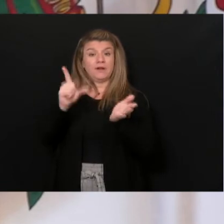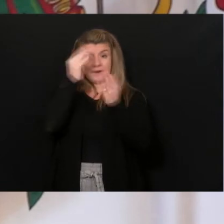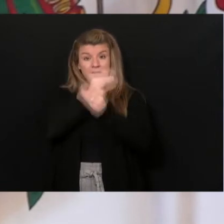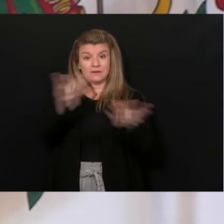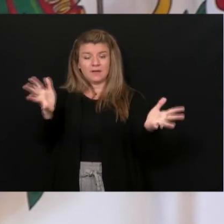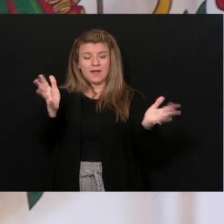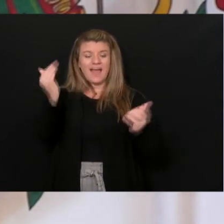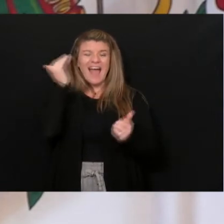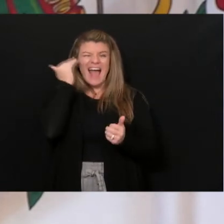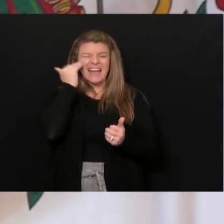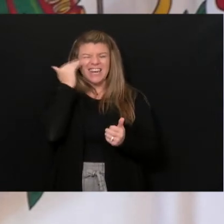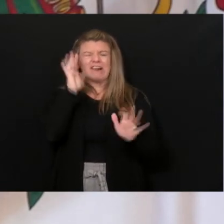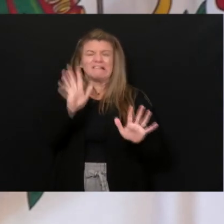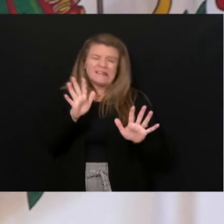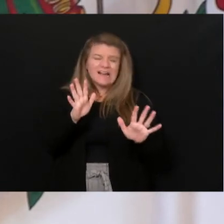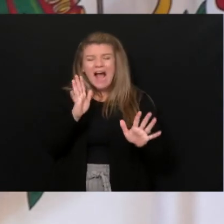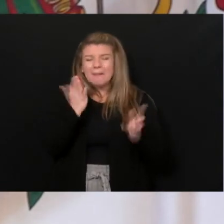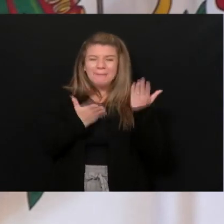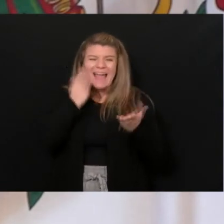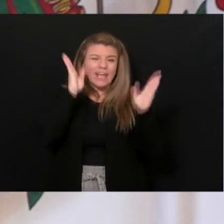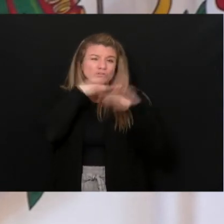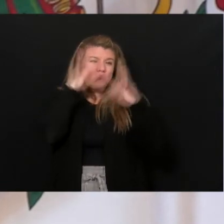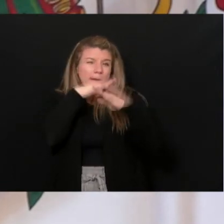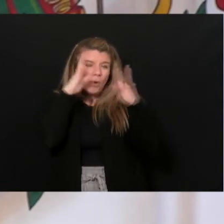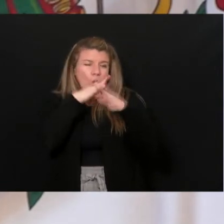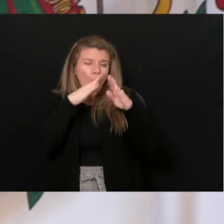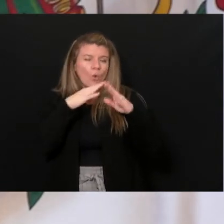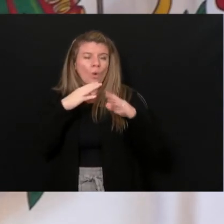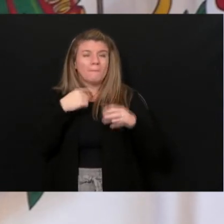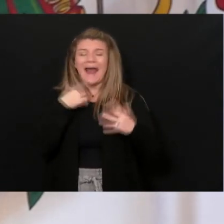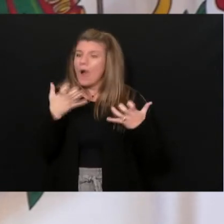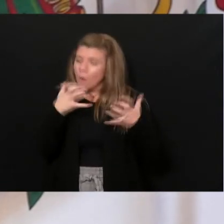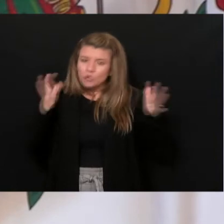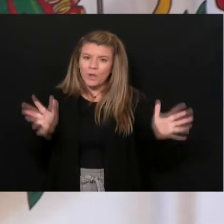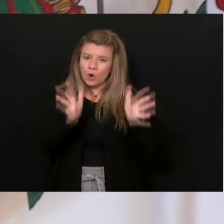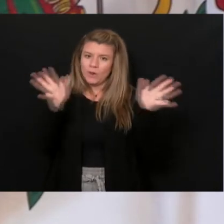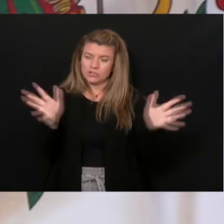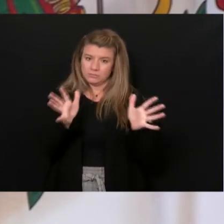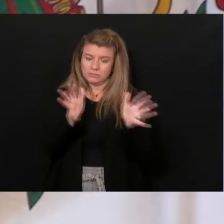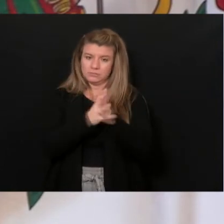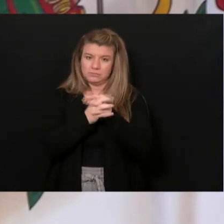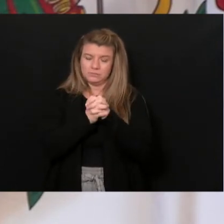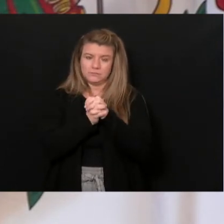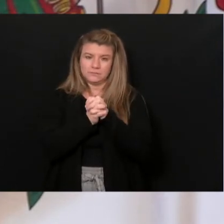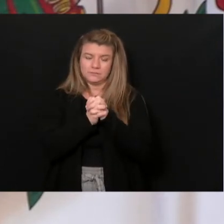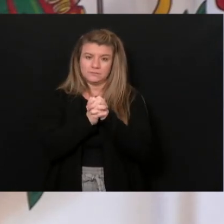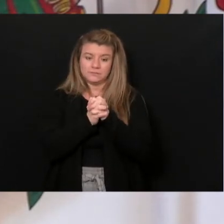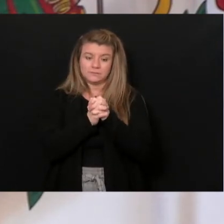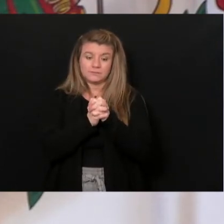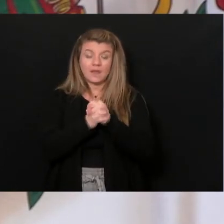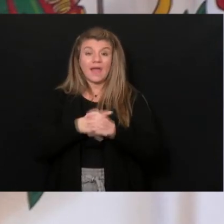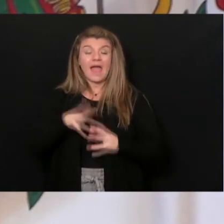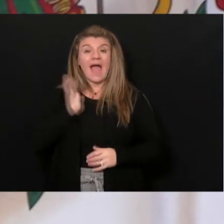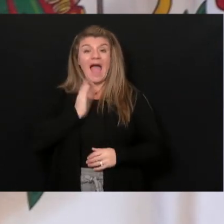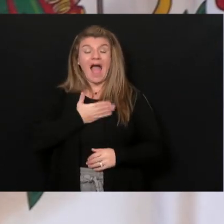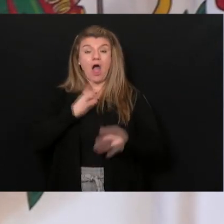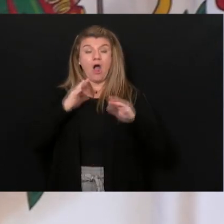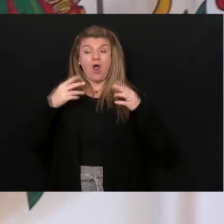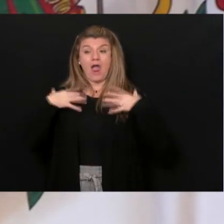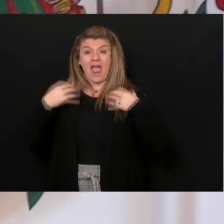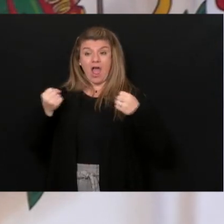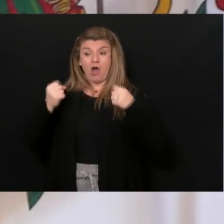little bit of trouble about doing this, but I want to encourage so much. Now, our health officials are going to say, well, if